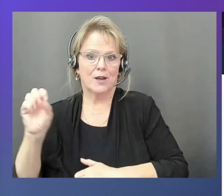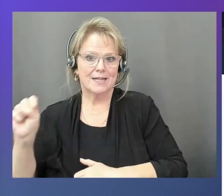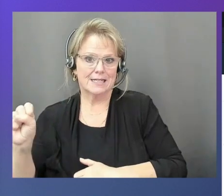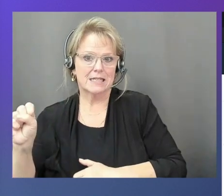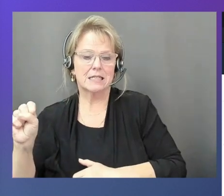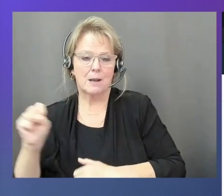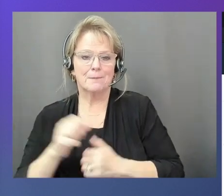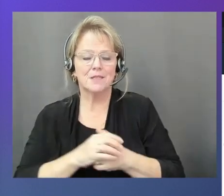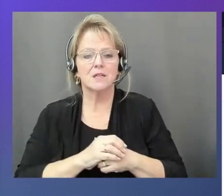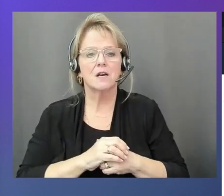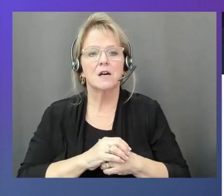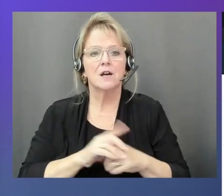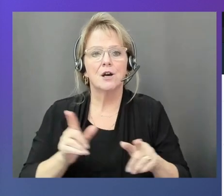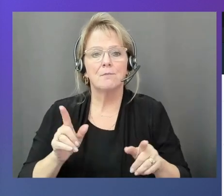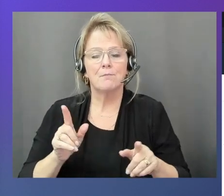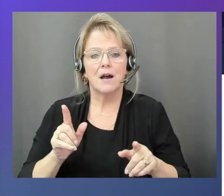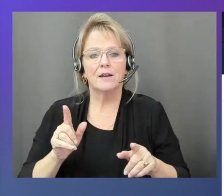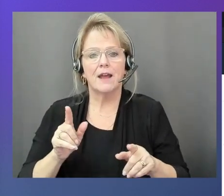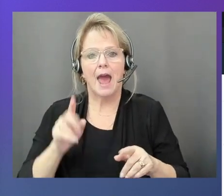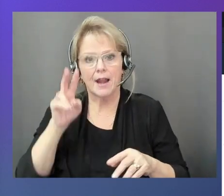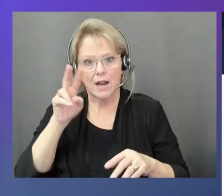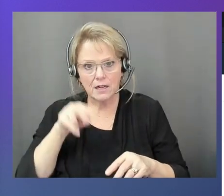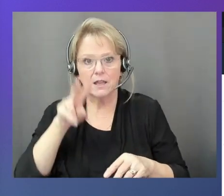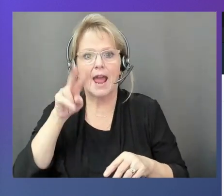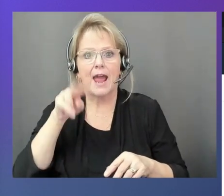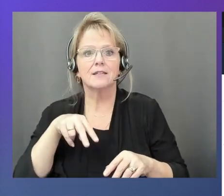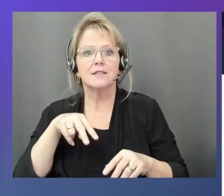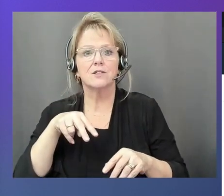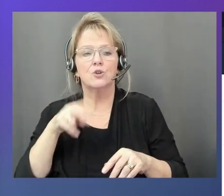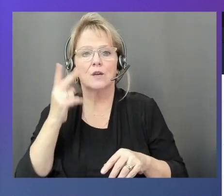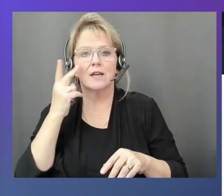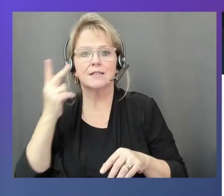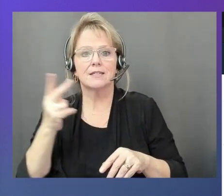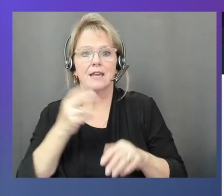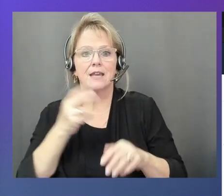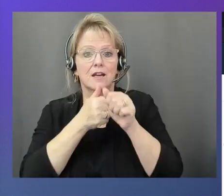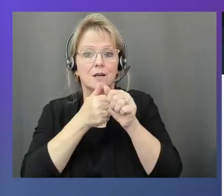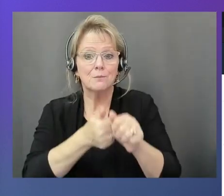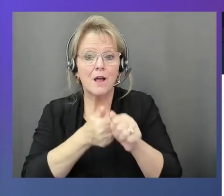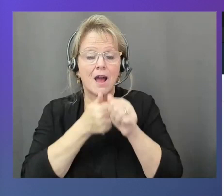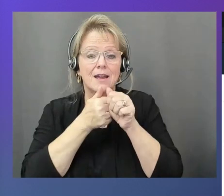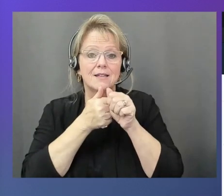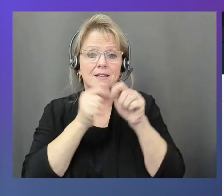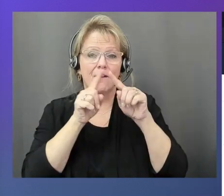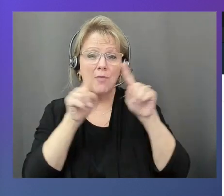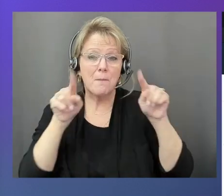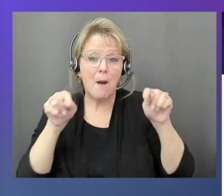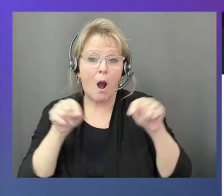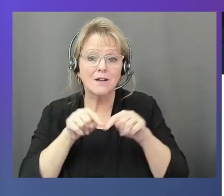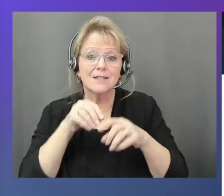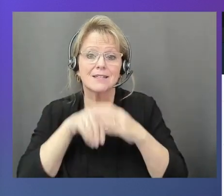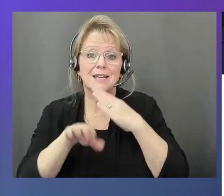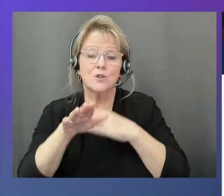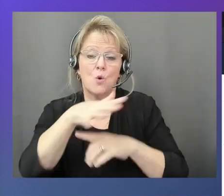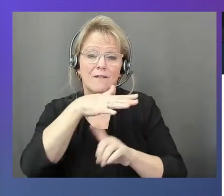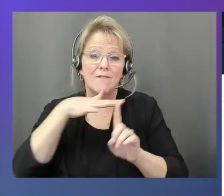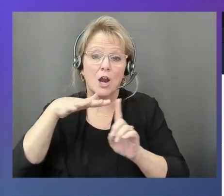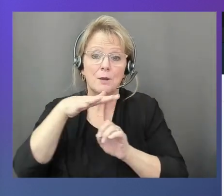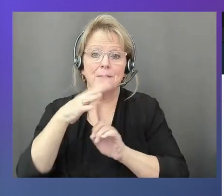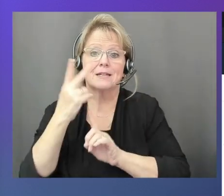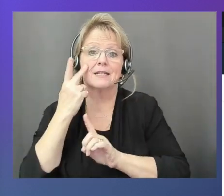But you can, at a glance, view the compliance of the boxes in your environment. You can see which ones are good, which ones are not good, and then you can report